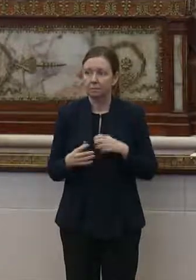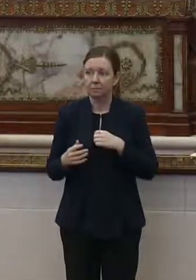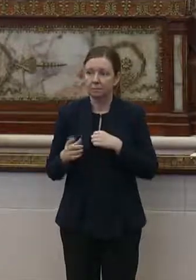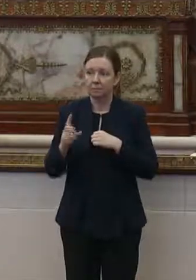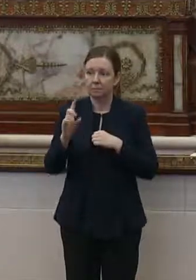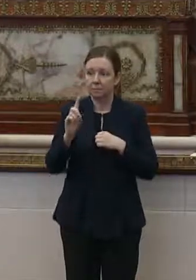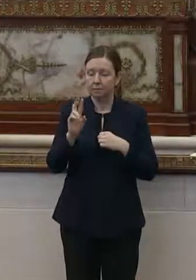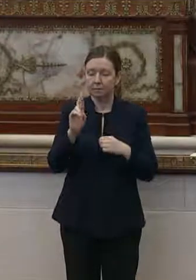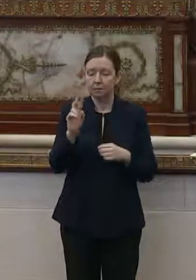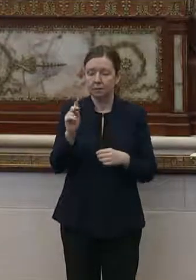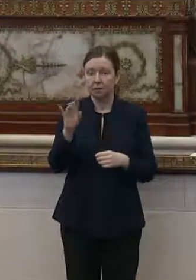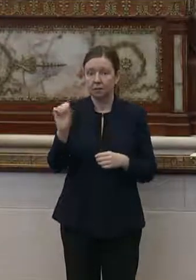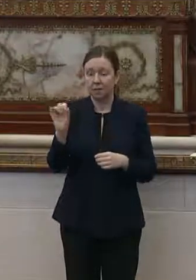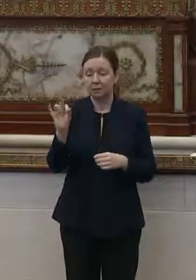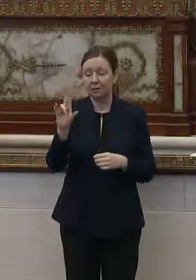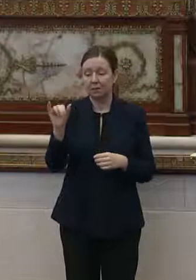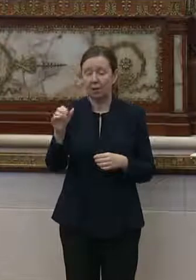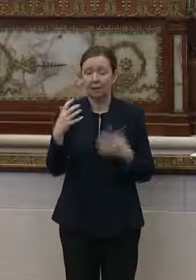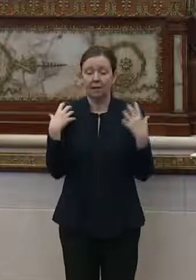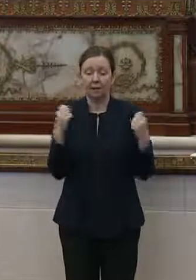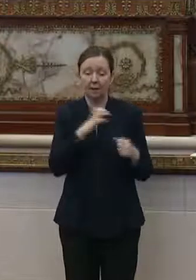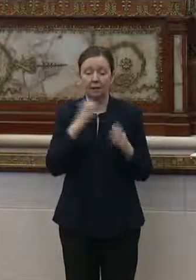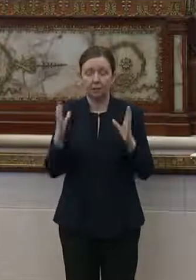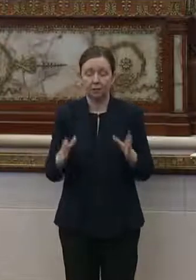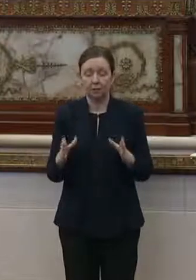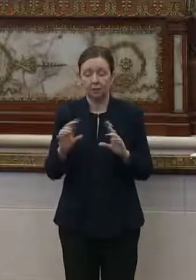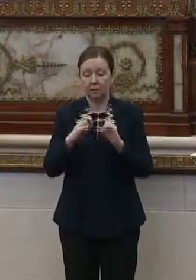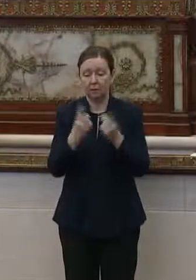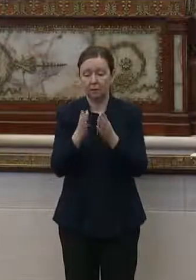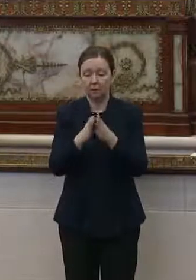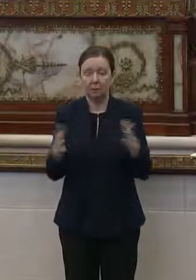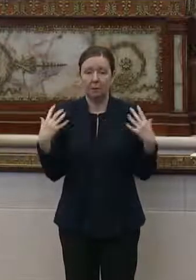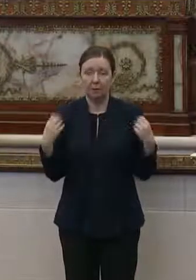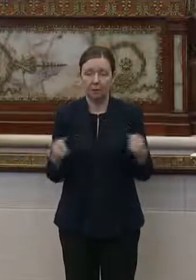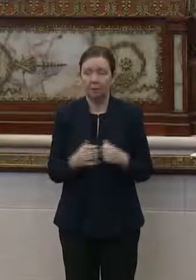Dr. Thomas Farley, Health Commissioner of the Department of Public Health.